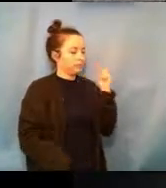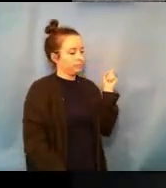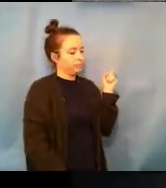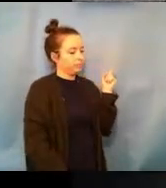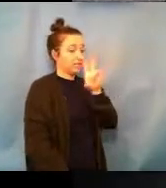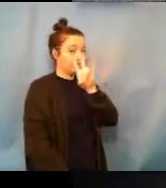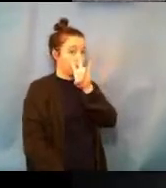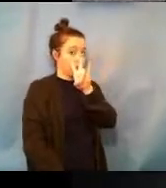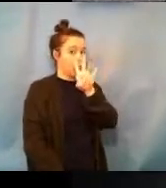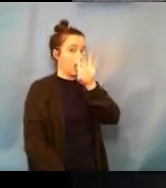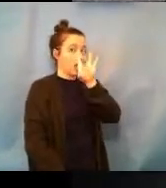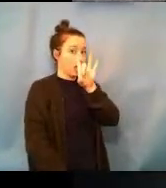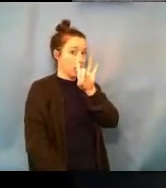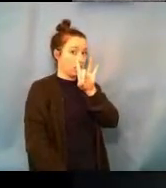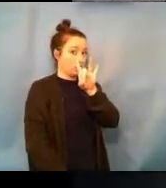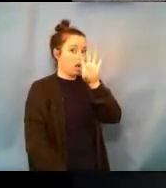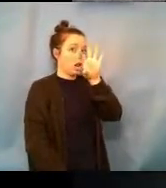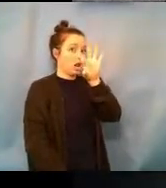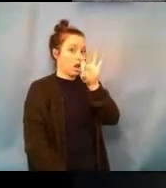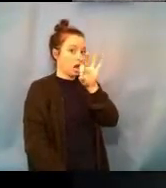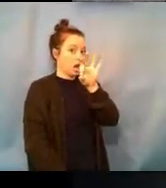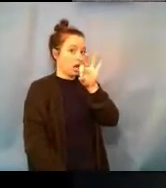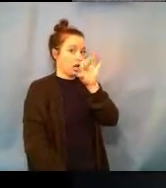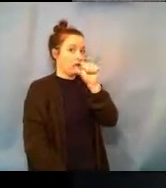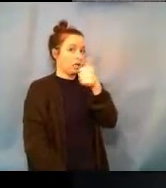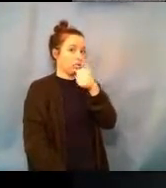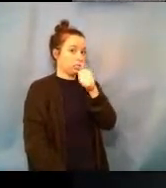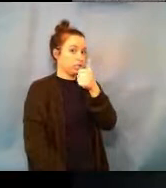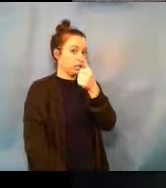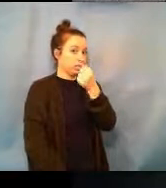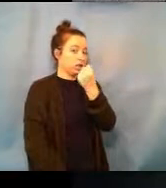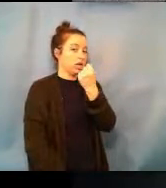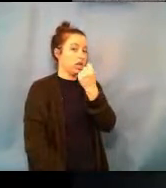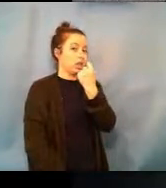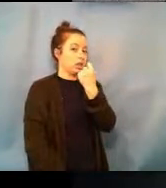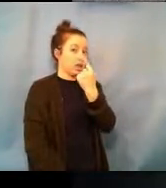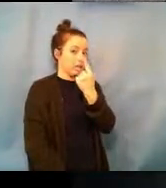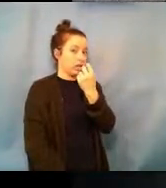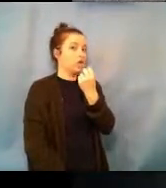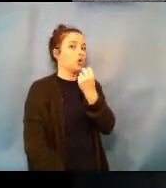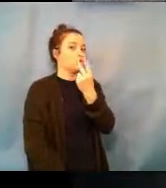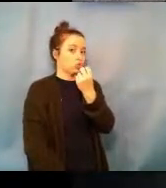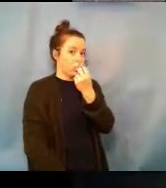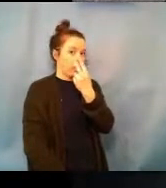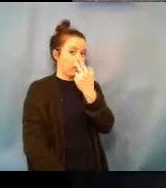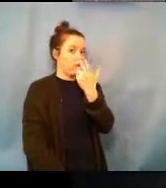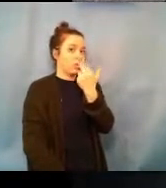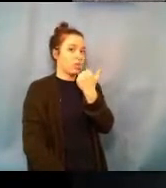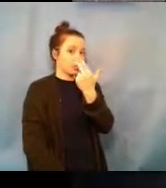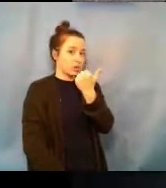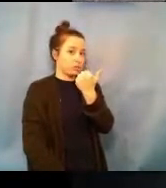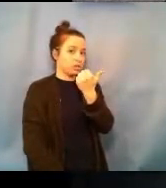have 7, 8, 9, 10, 11,